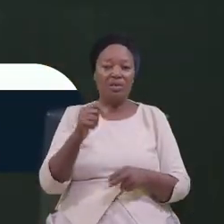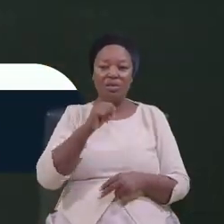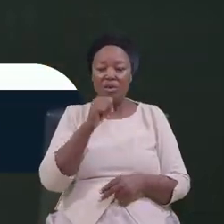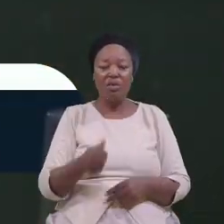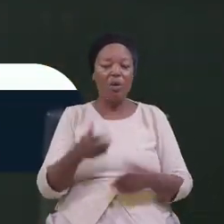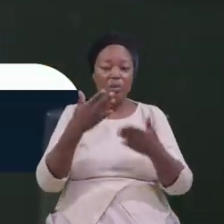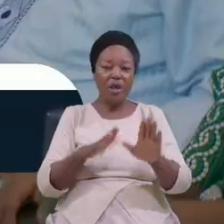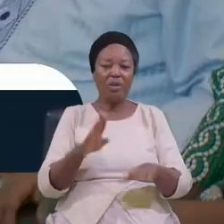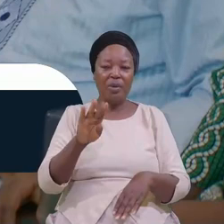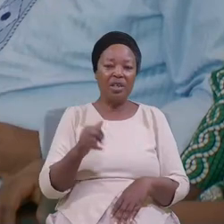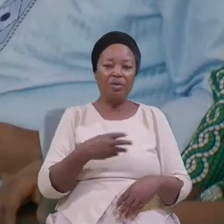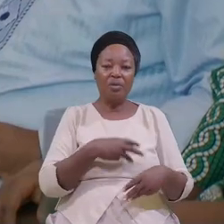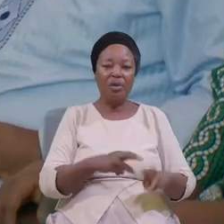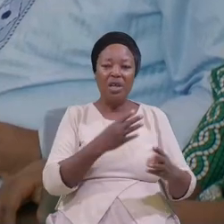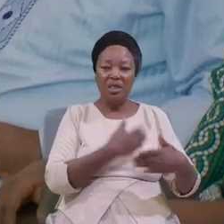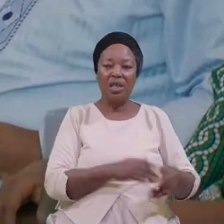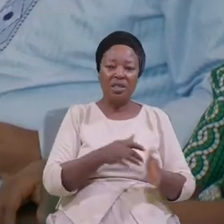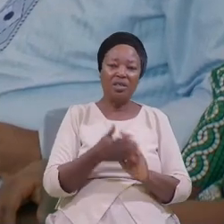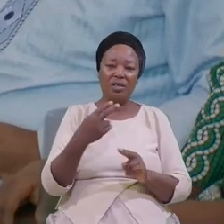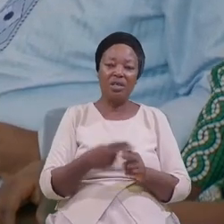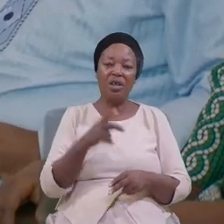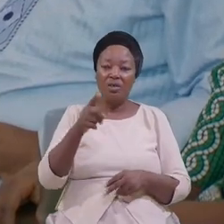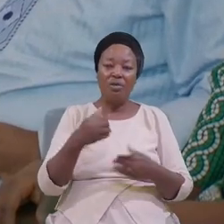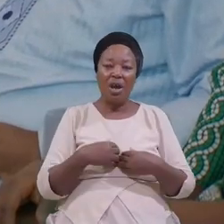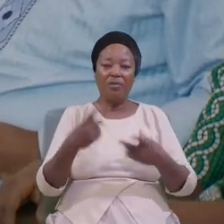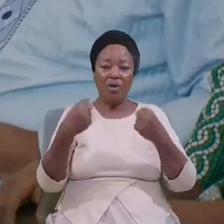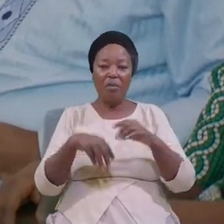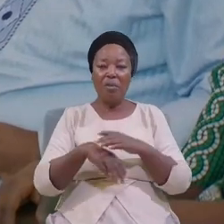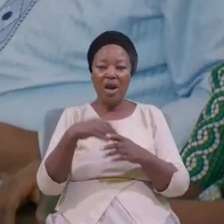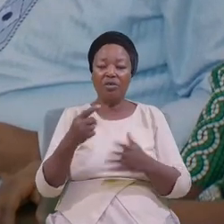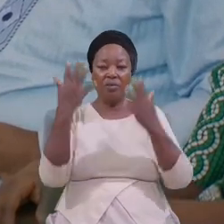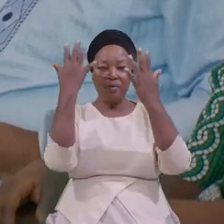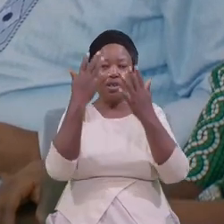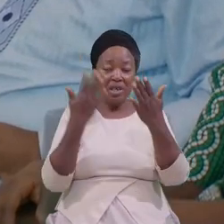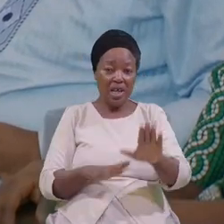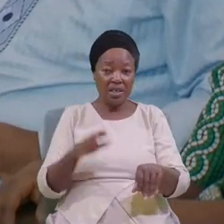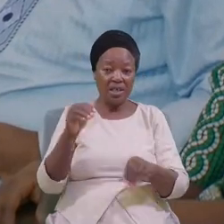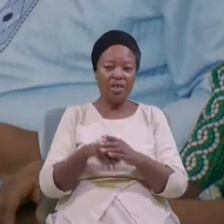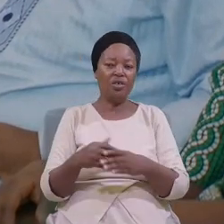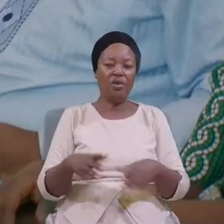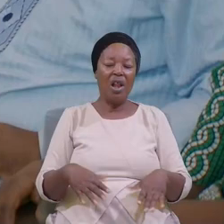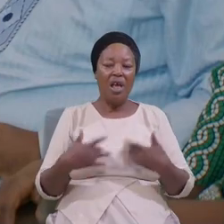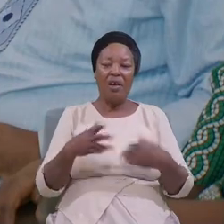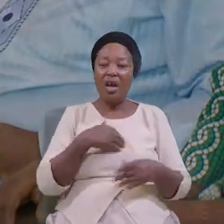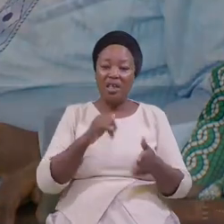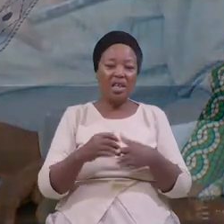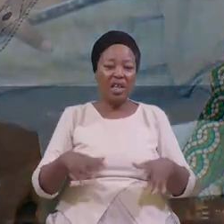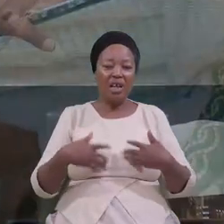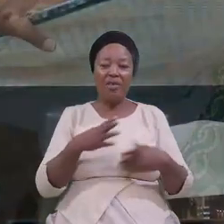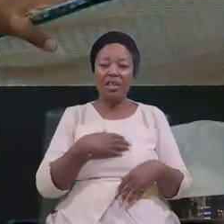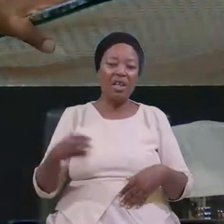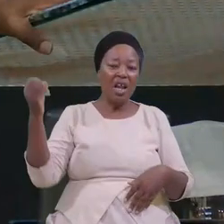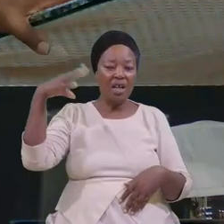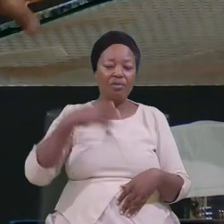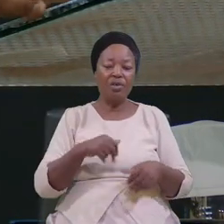by the wayside. You have come out of death into life. And that life and the light will keep